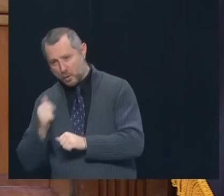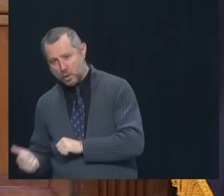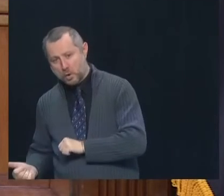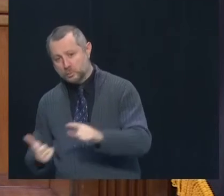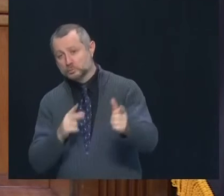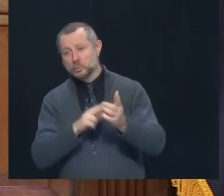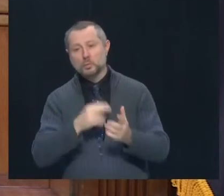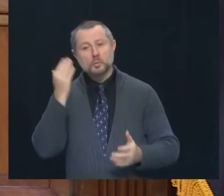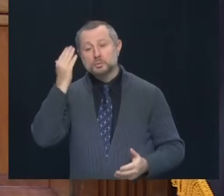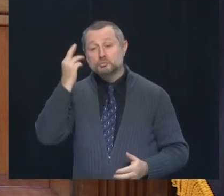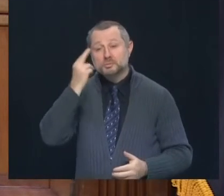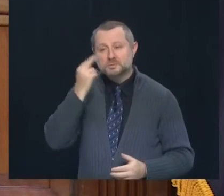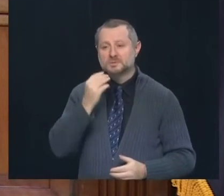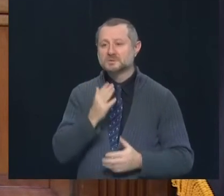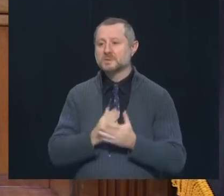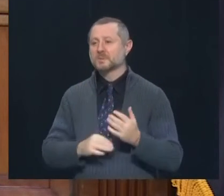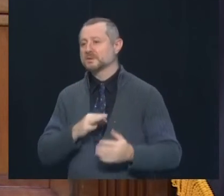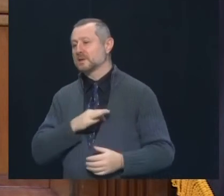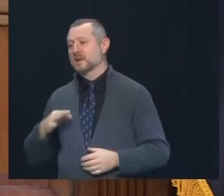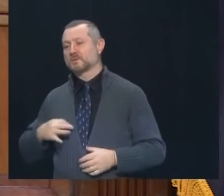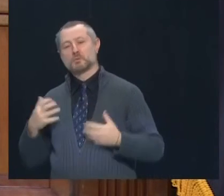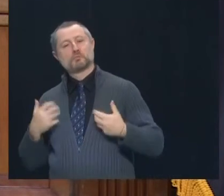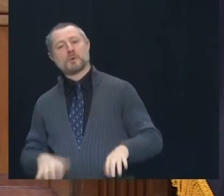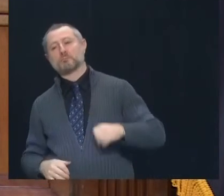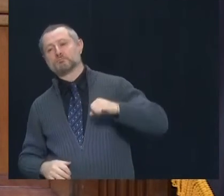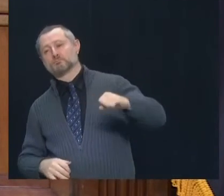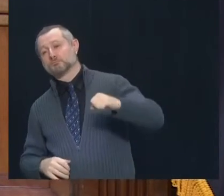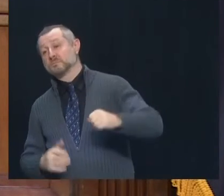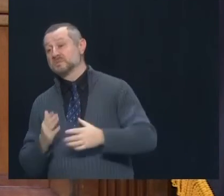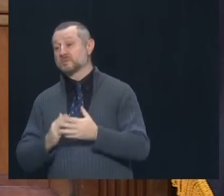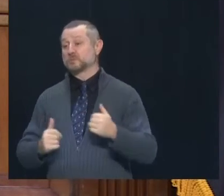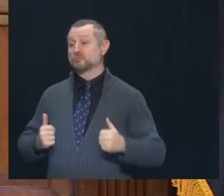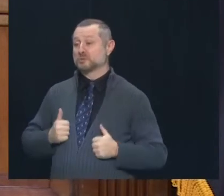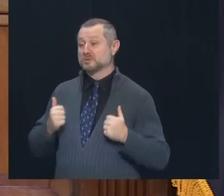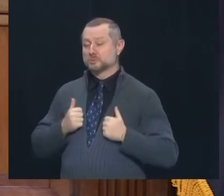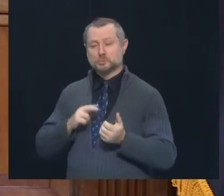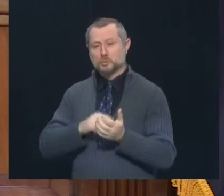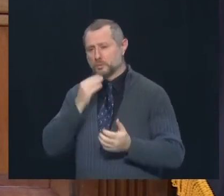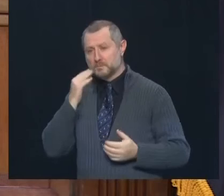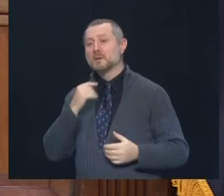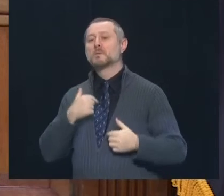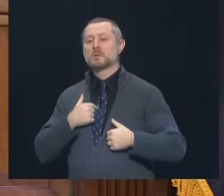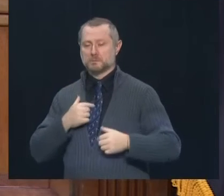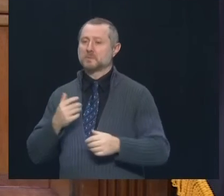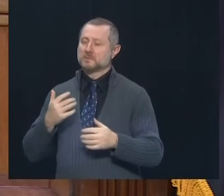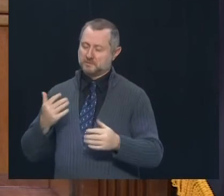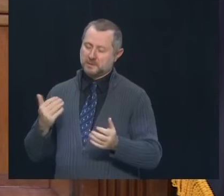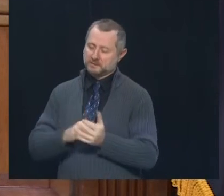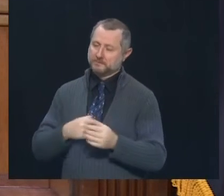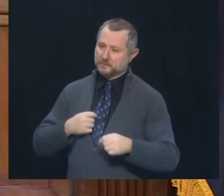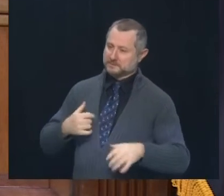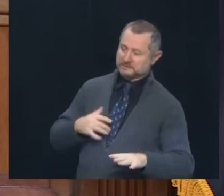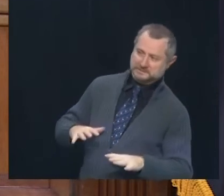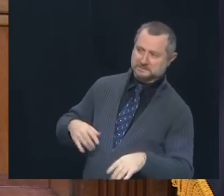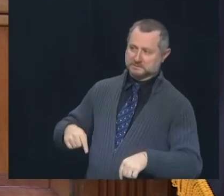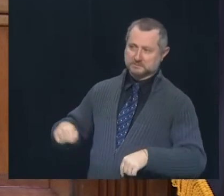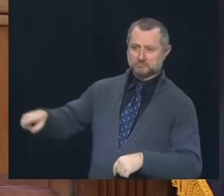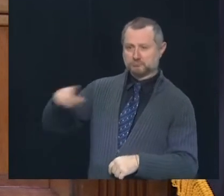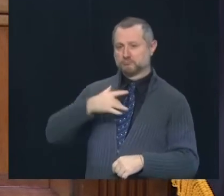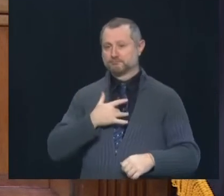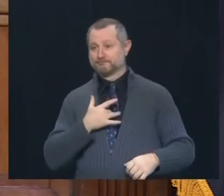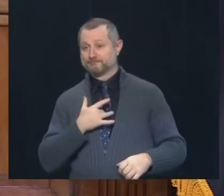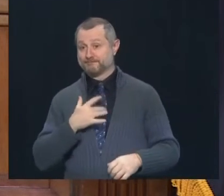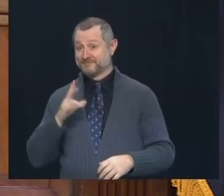fall off on the number of people who are going to take it. And again, I'm afraid of that fall off, because they're saying you have to get to 75,